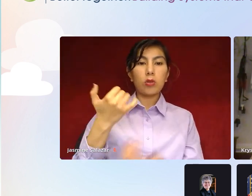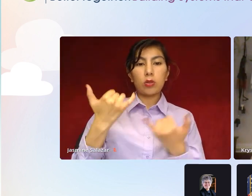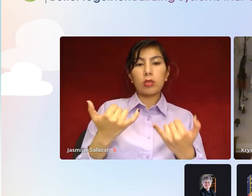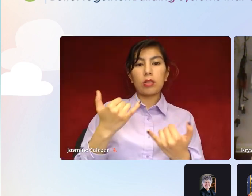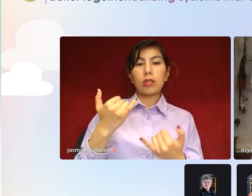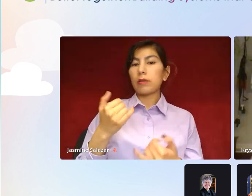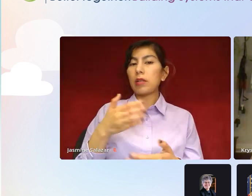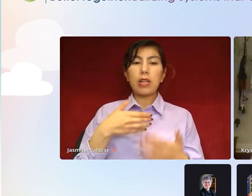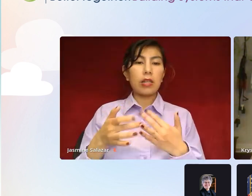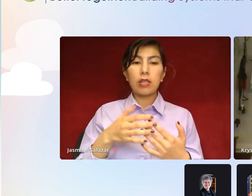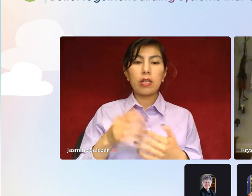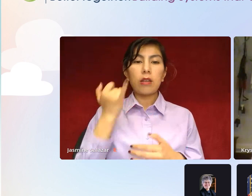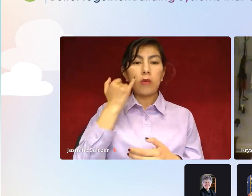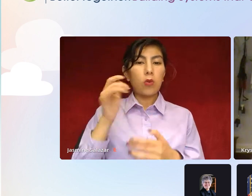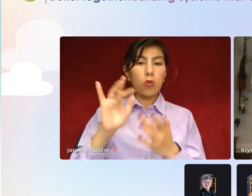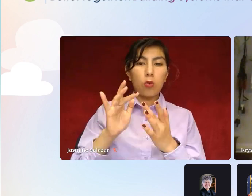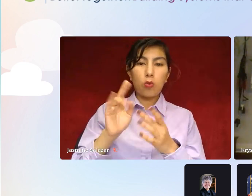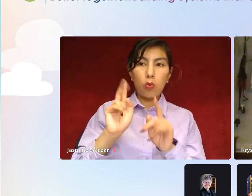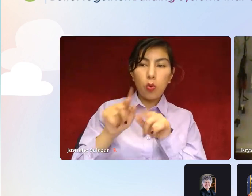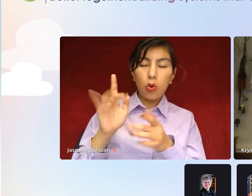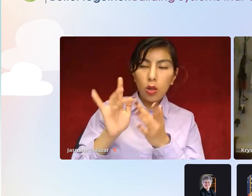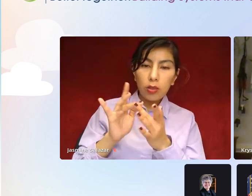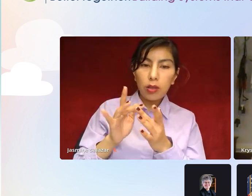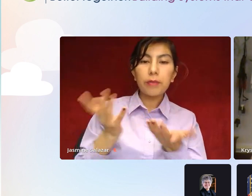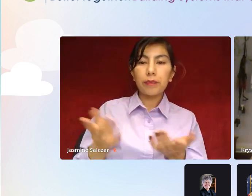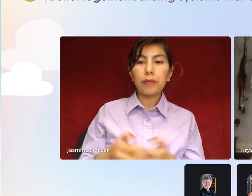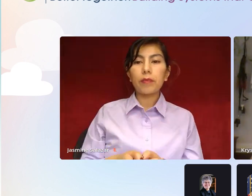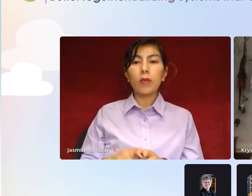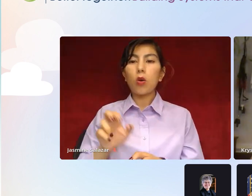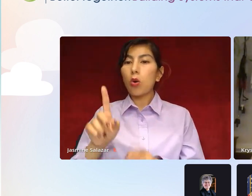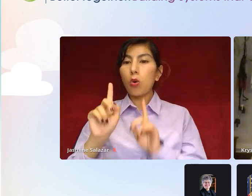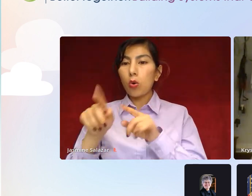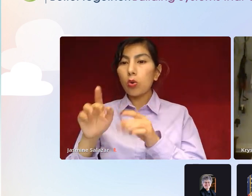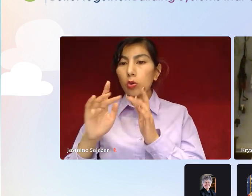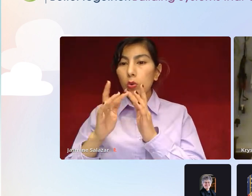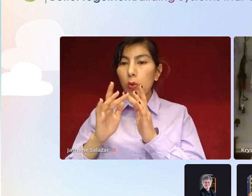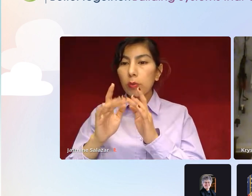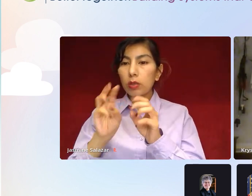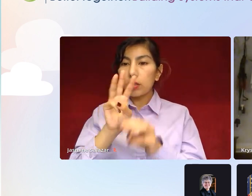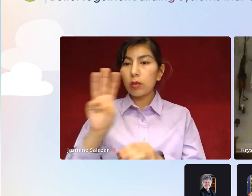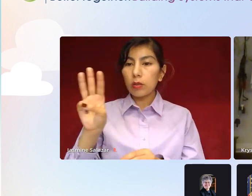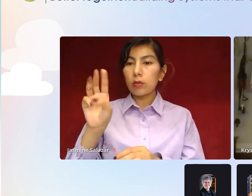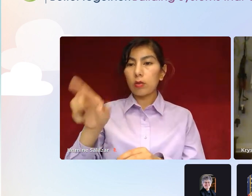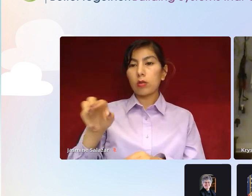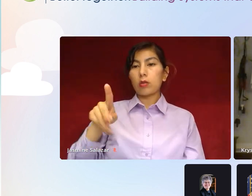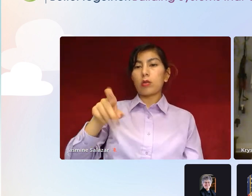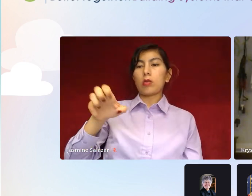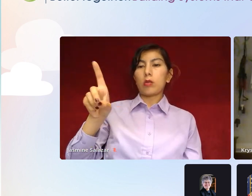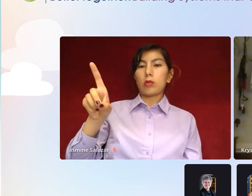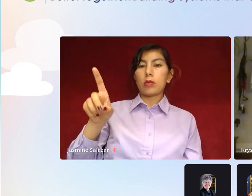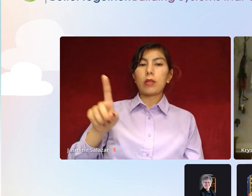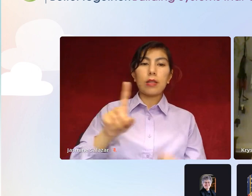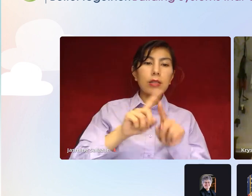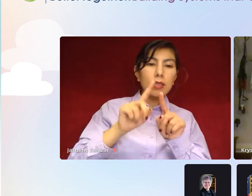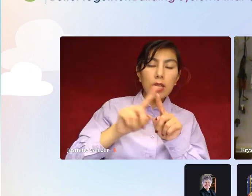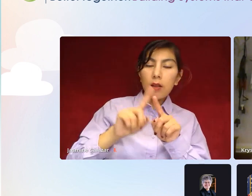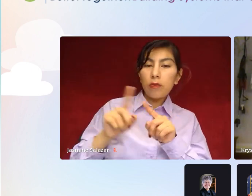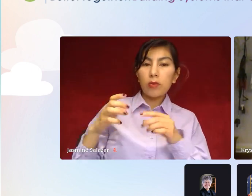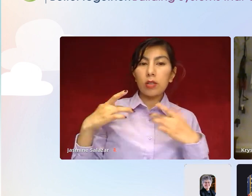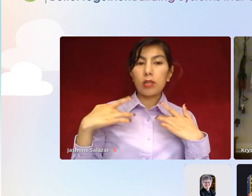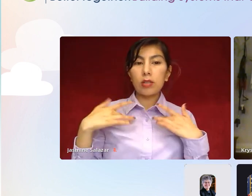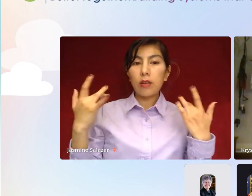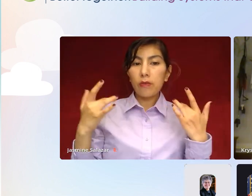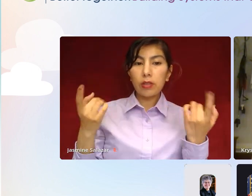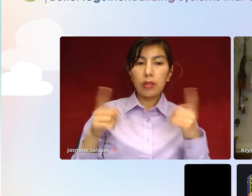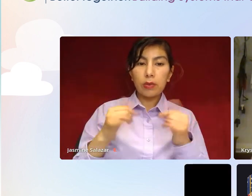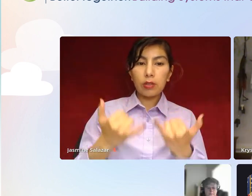I encourage you to go on the website that's in the resource pod. There are various in-person events taking place today and throughout this